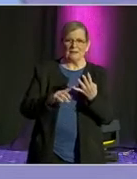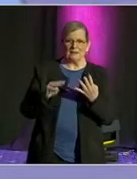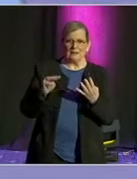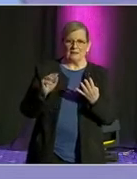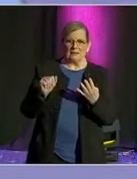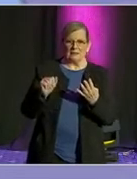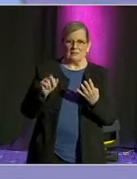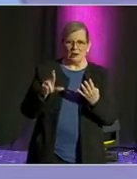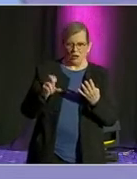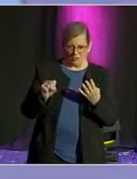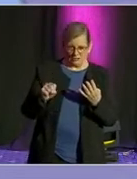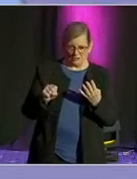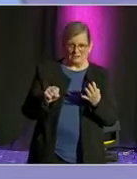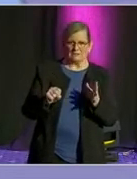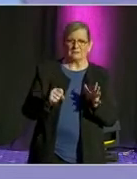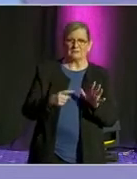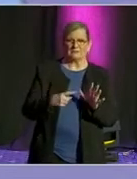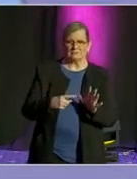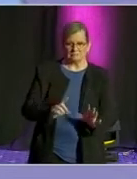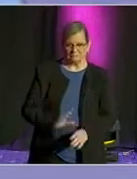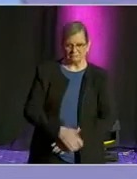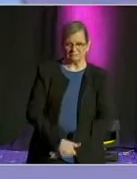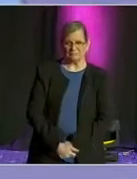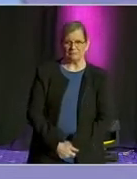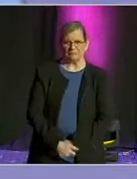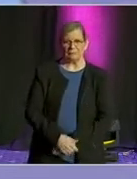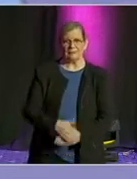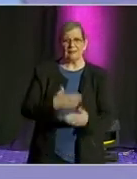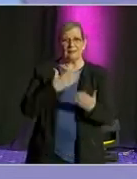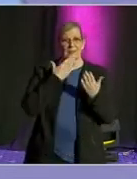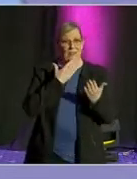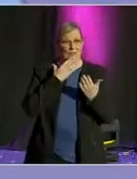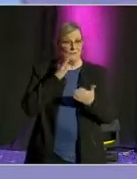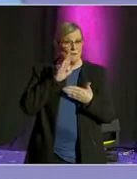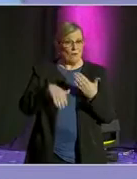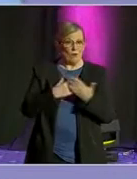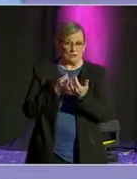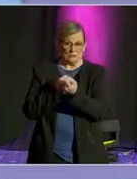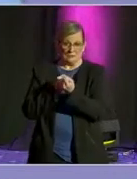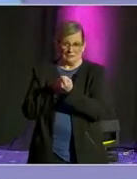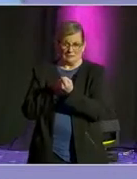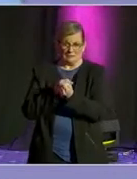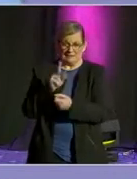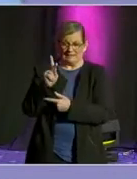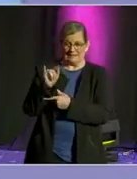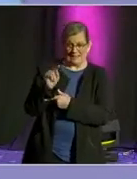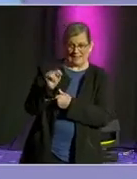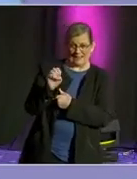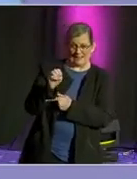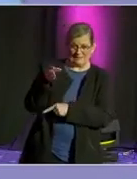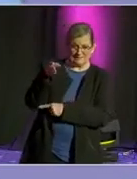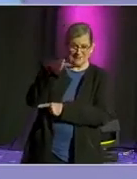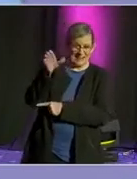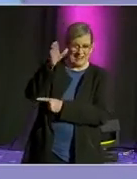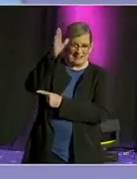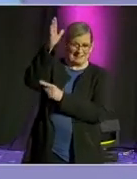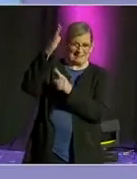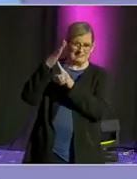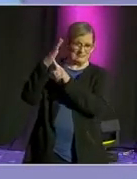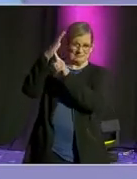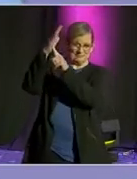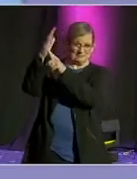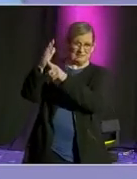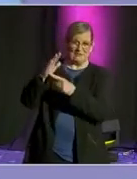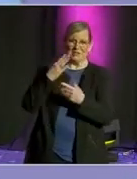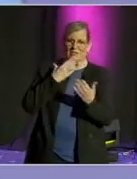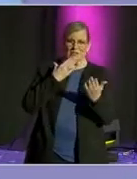as the presenting sponsor of the Blossom Kite Fly, and thank you to all of those participating organizations for your engaging programs that